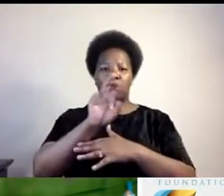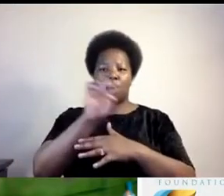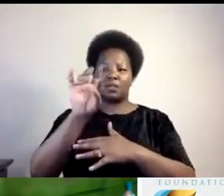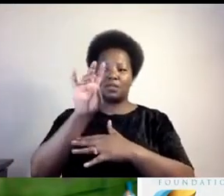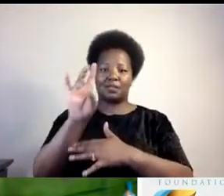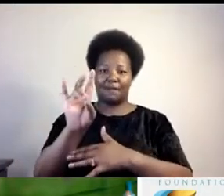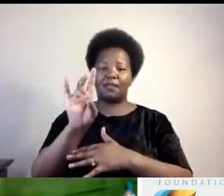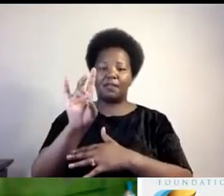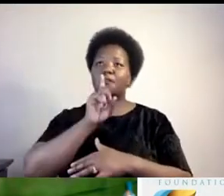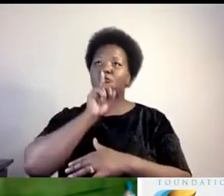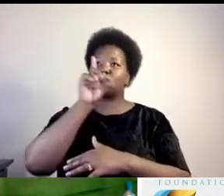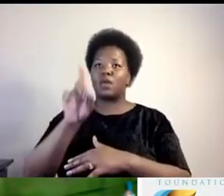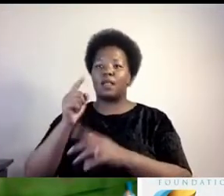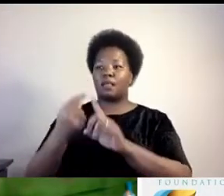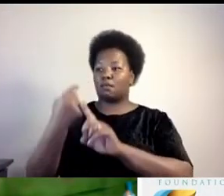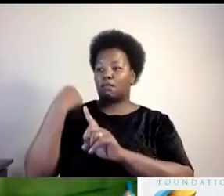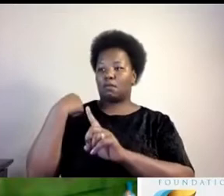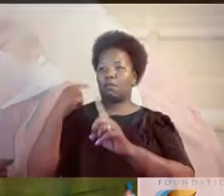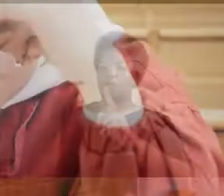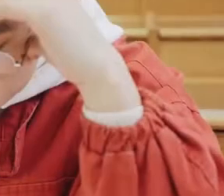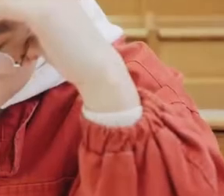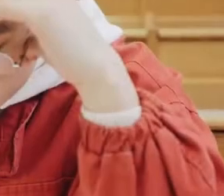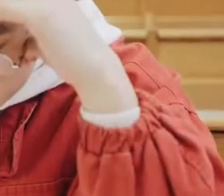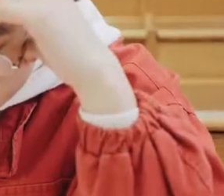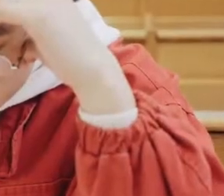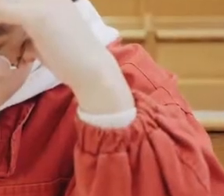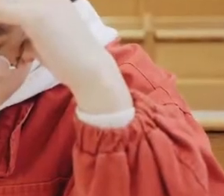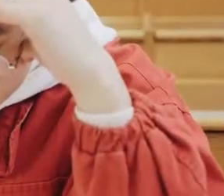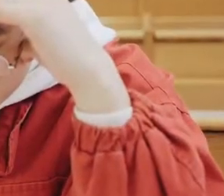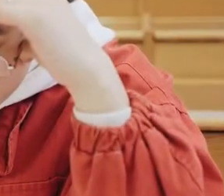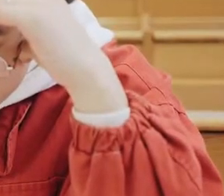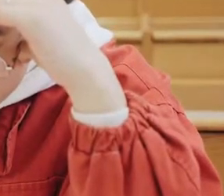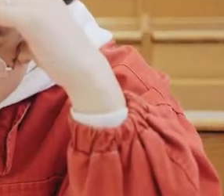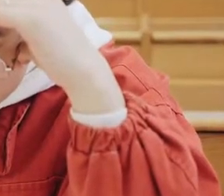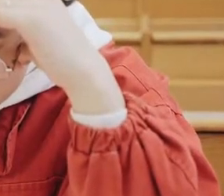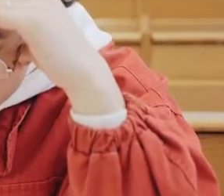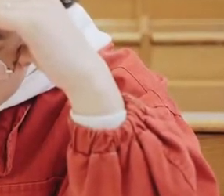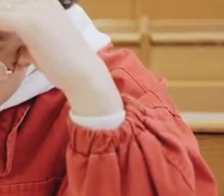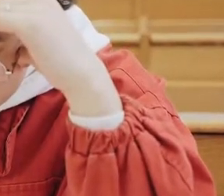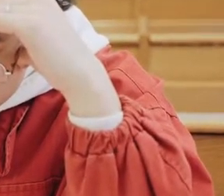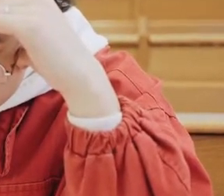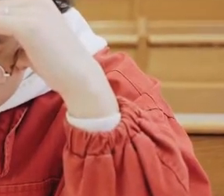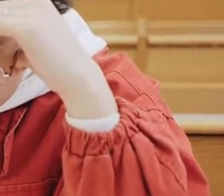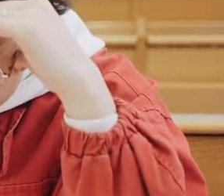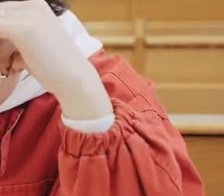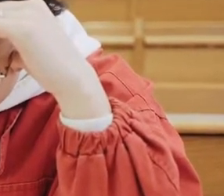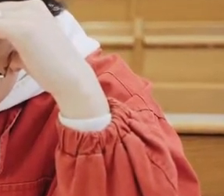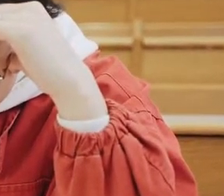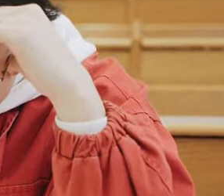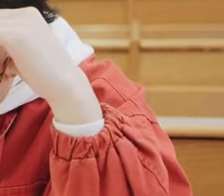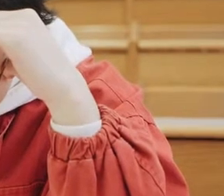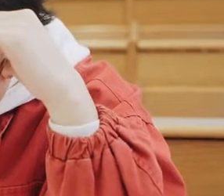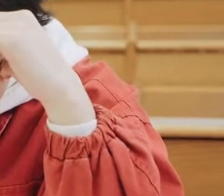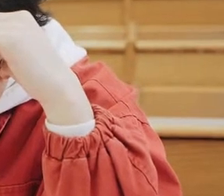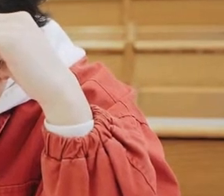of individuals who were able to manage a college level life and college level